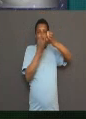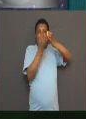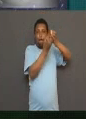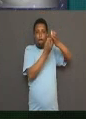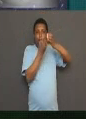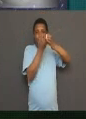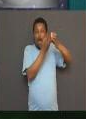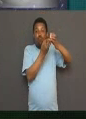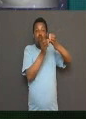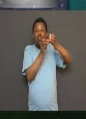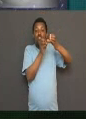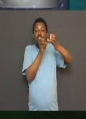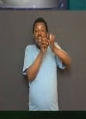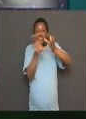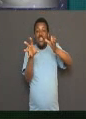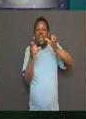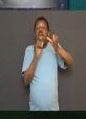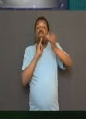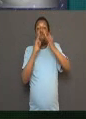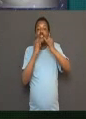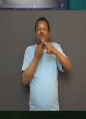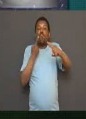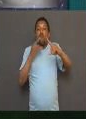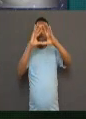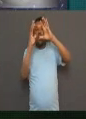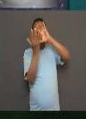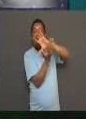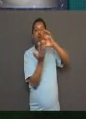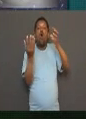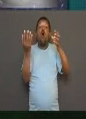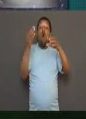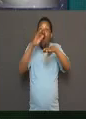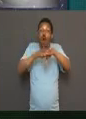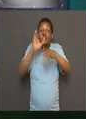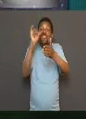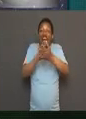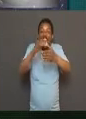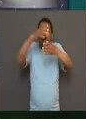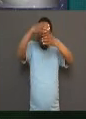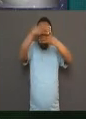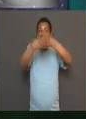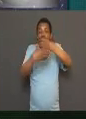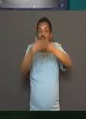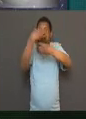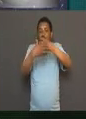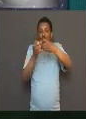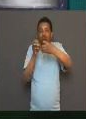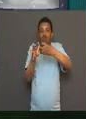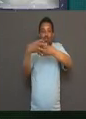the information from the globe onto that cylinder, and